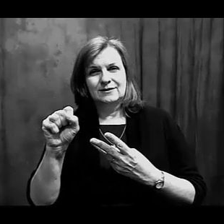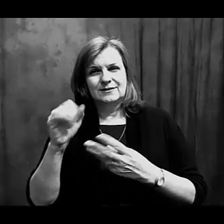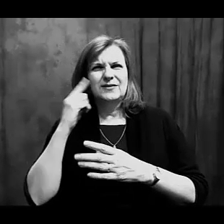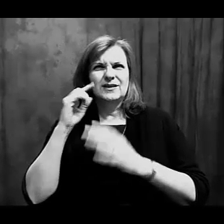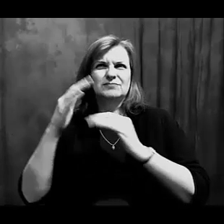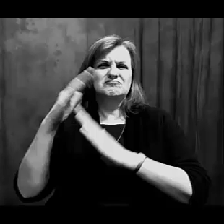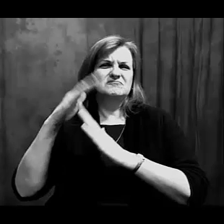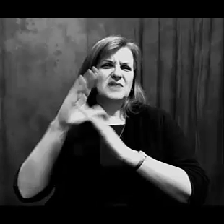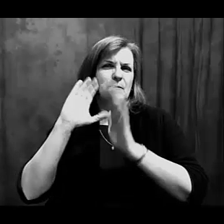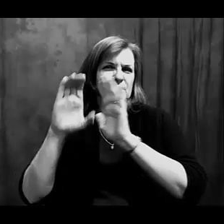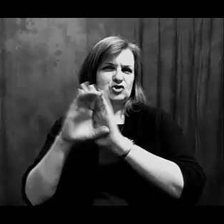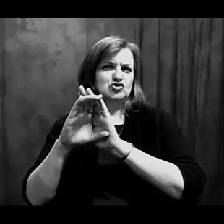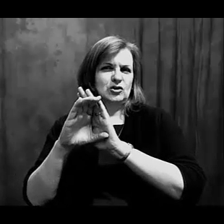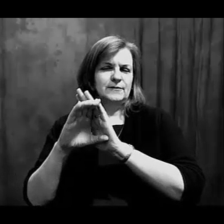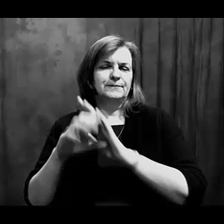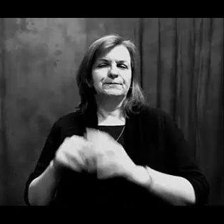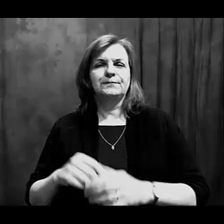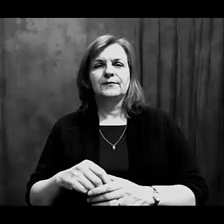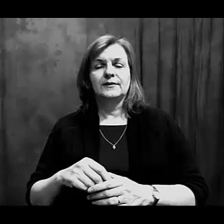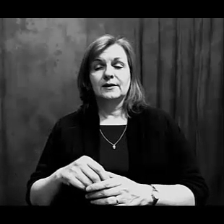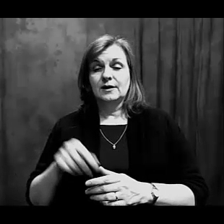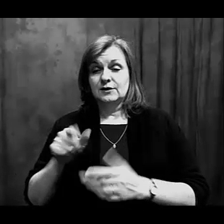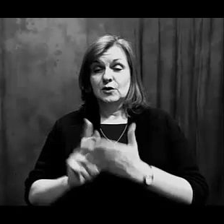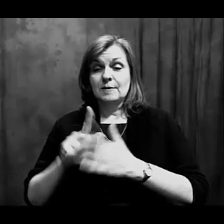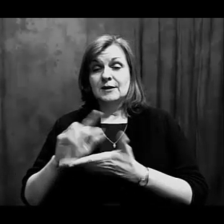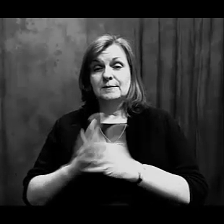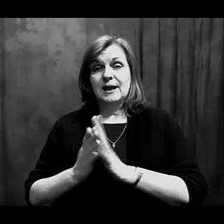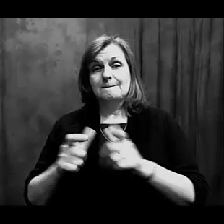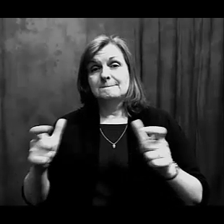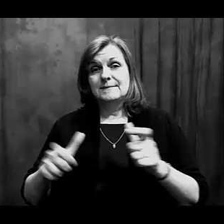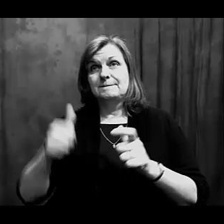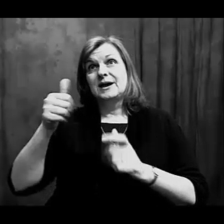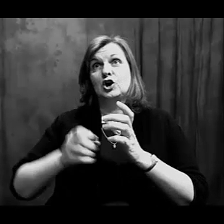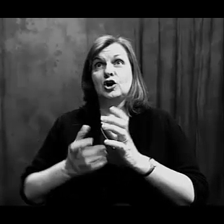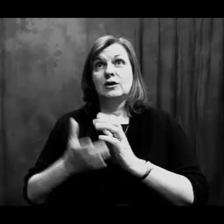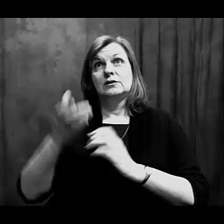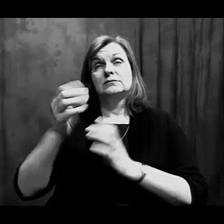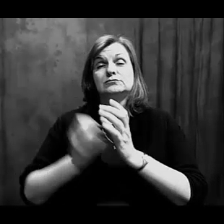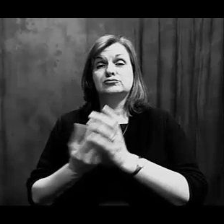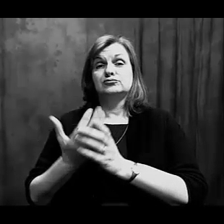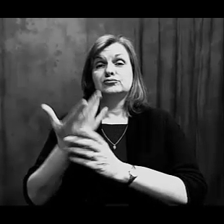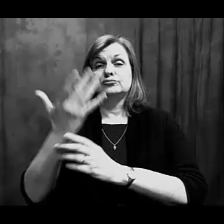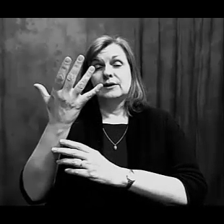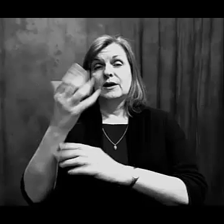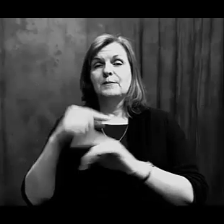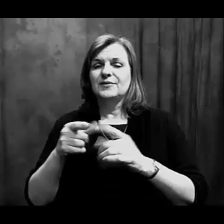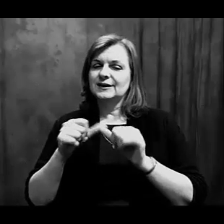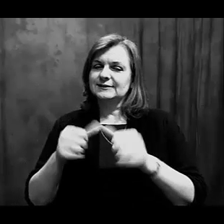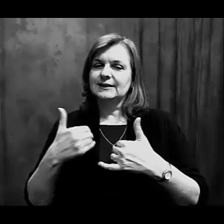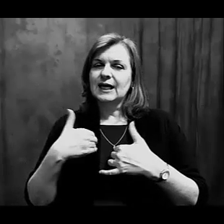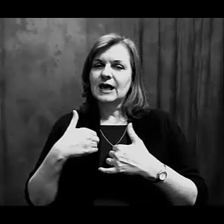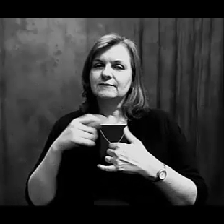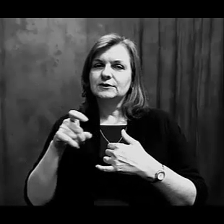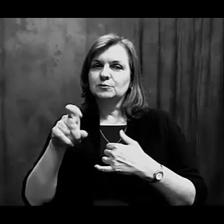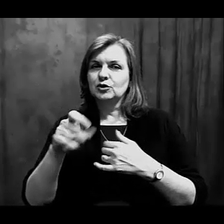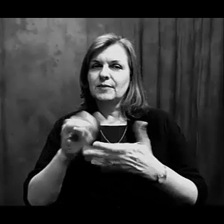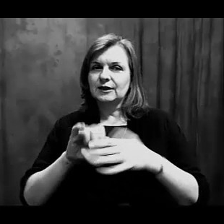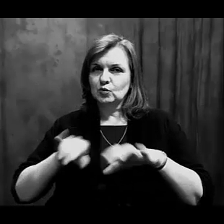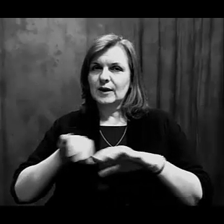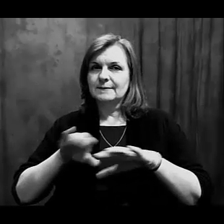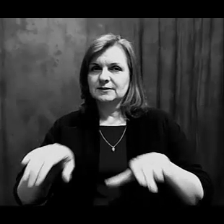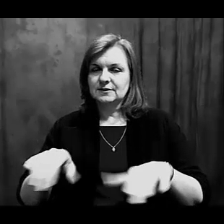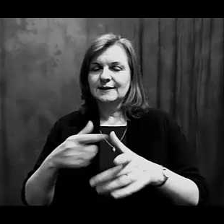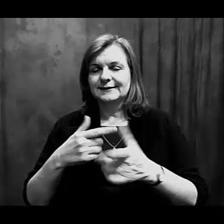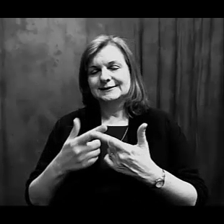like the ones at the top here. So it allows them to get bigger, adding this vascular tissue, but they still have swimming